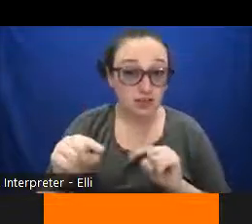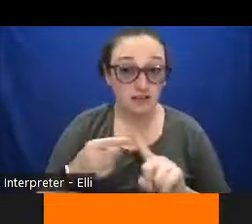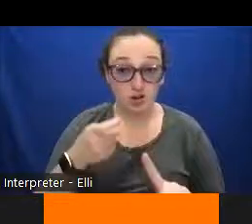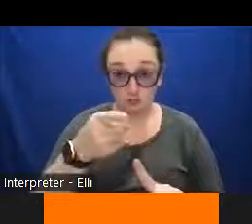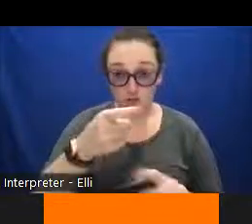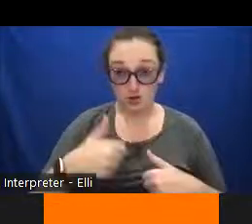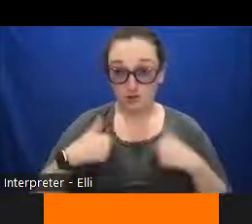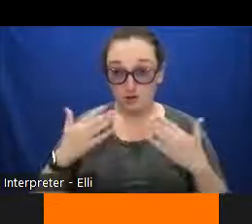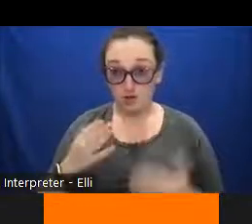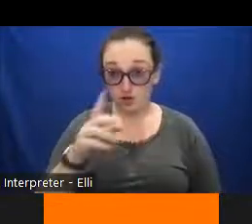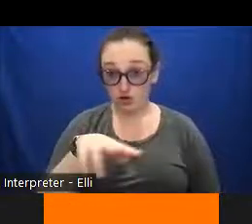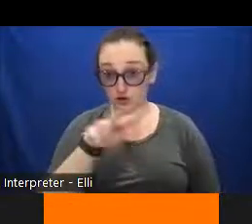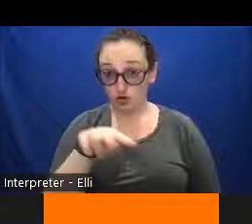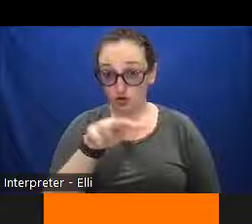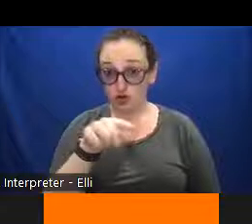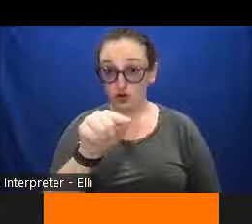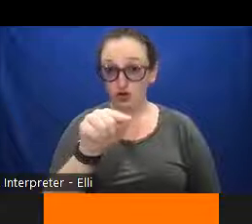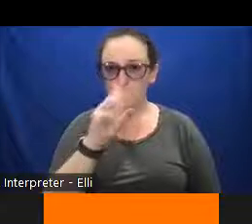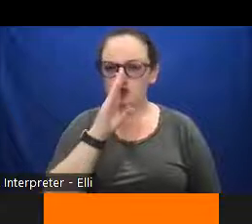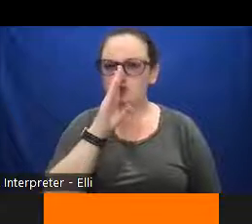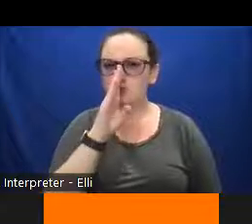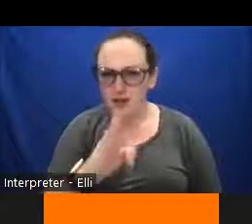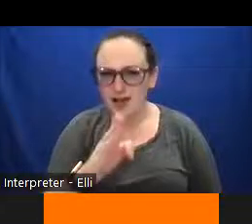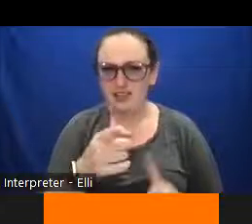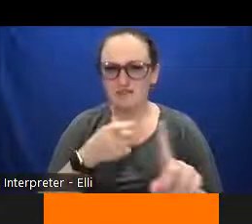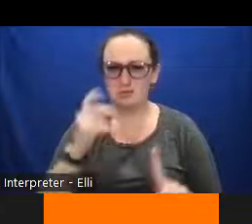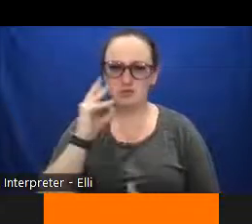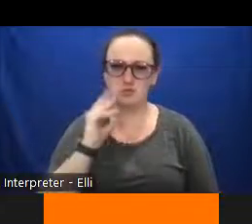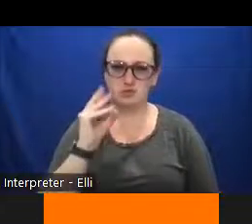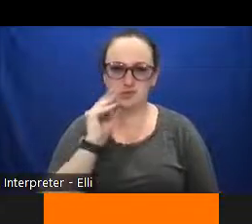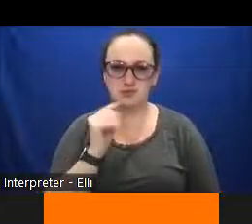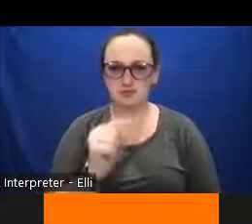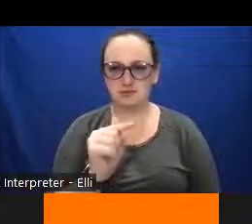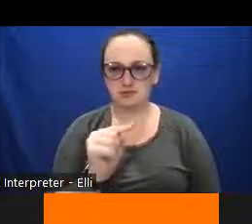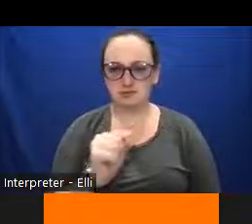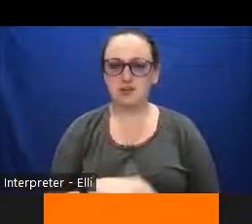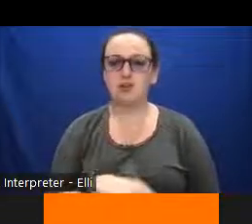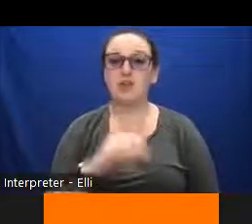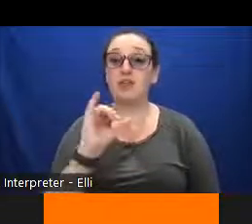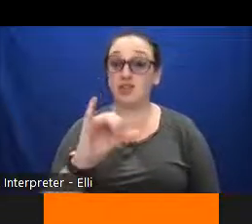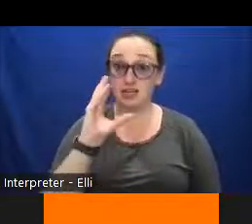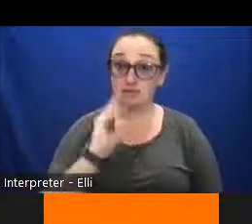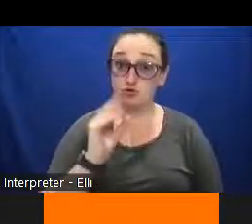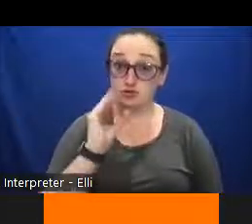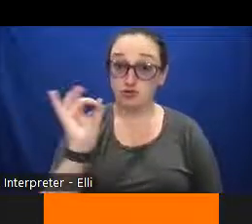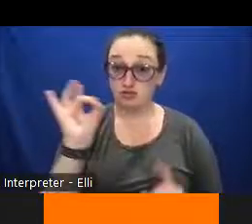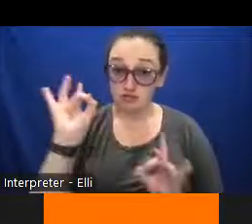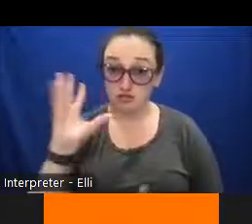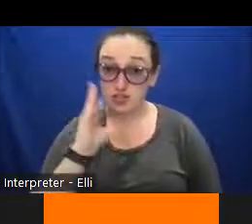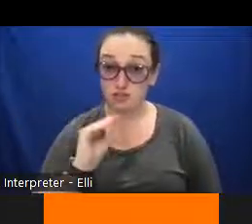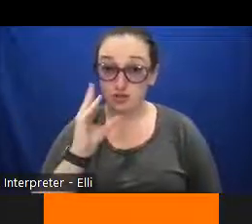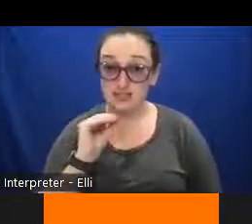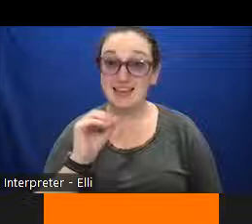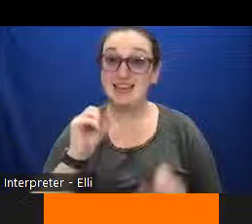survivors display are directly related to their experience. And this experience